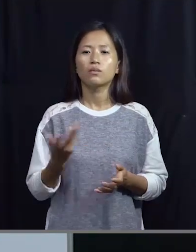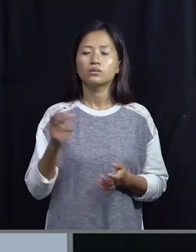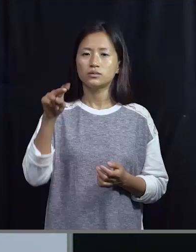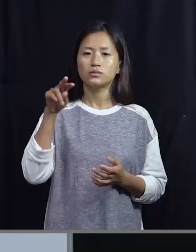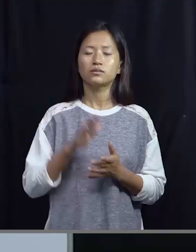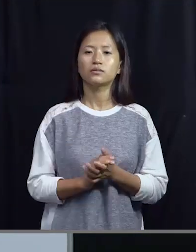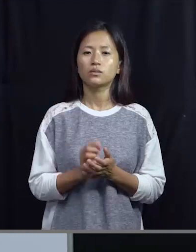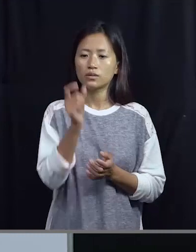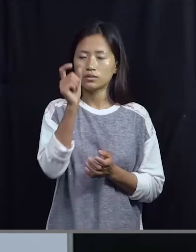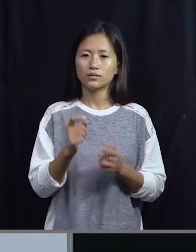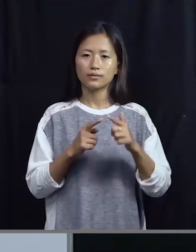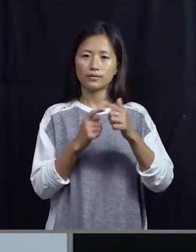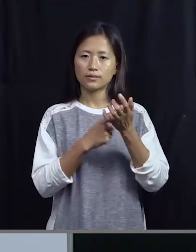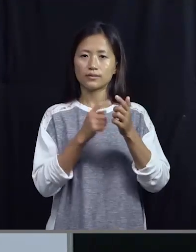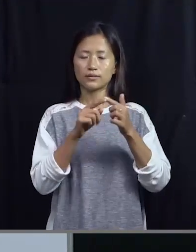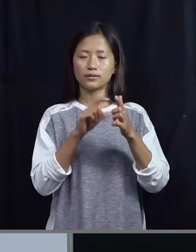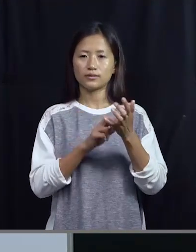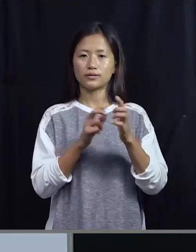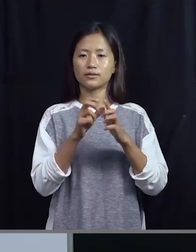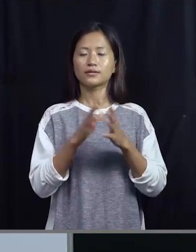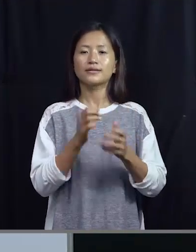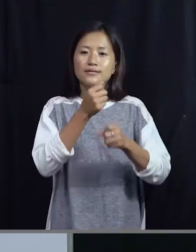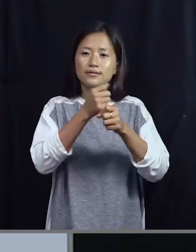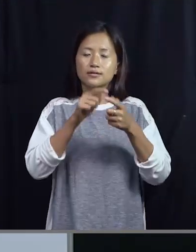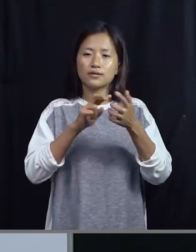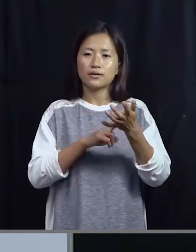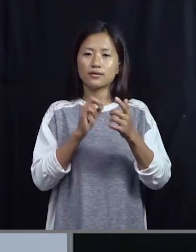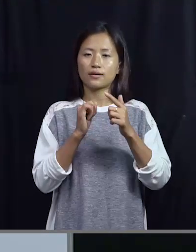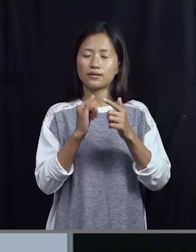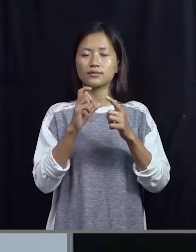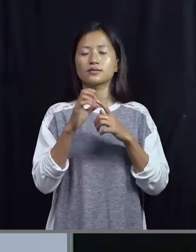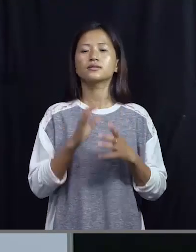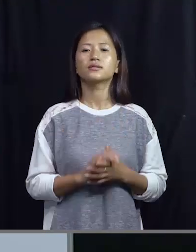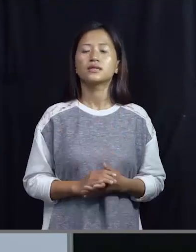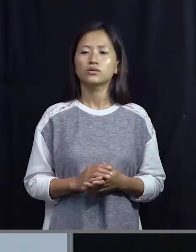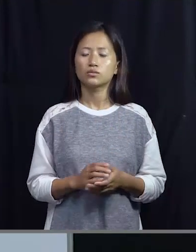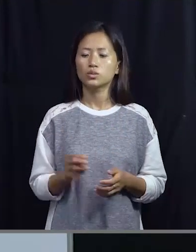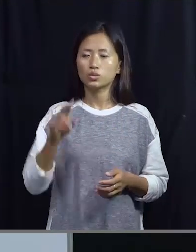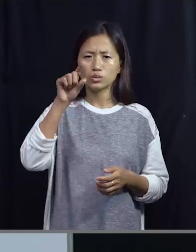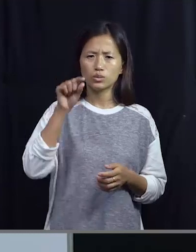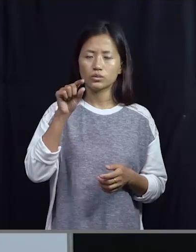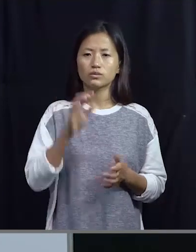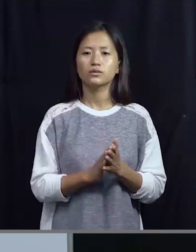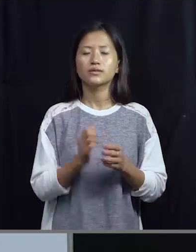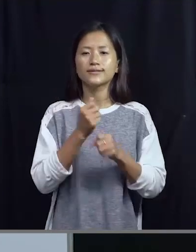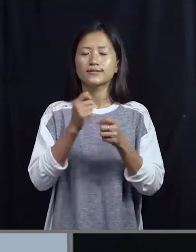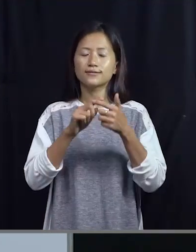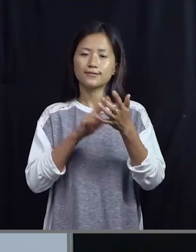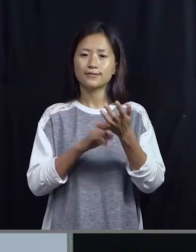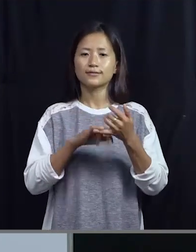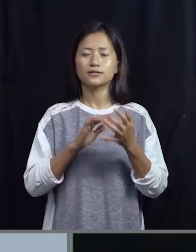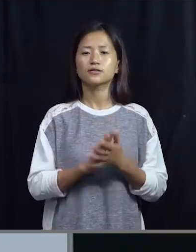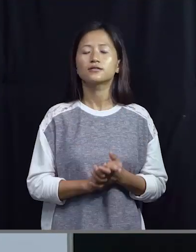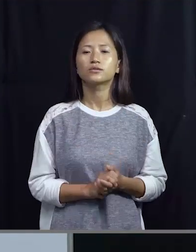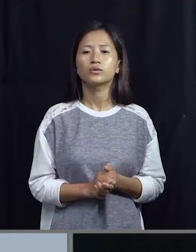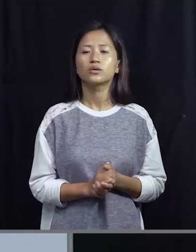The word itself, transgenic. Genic means it has to do with genes, right? So transgenic